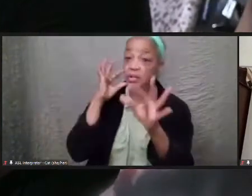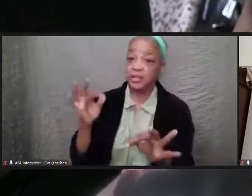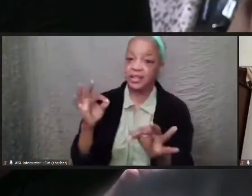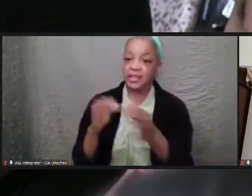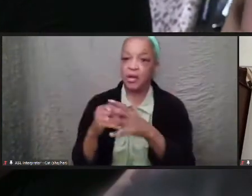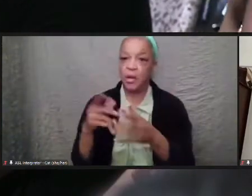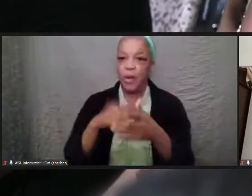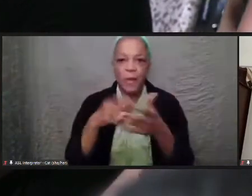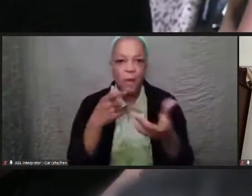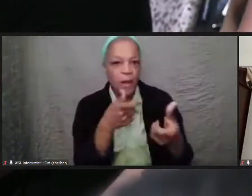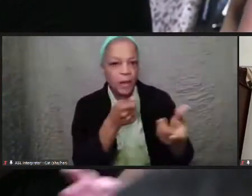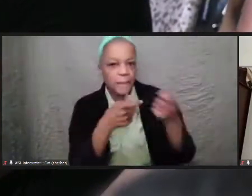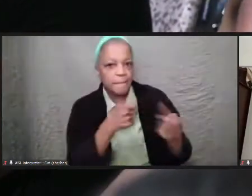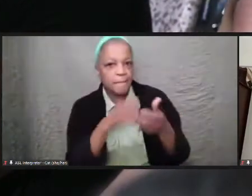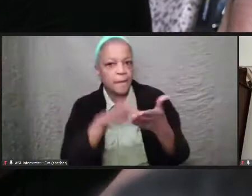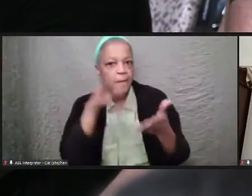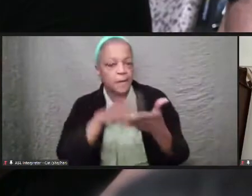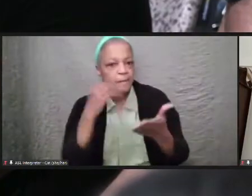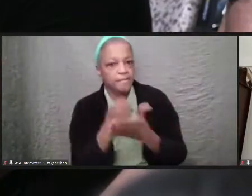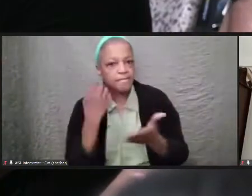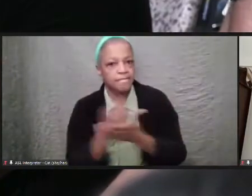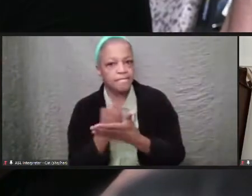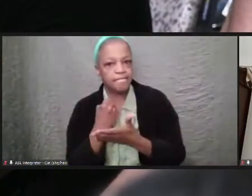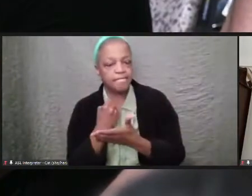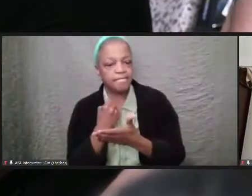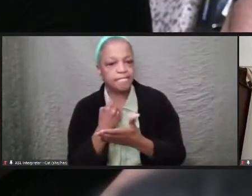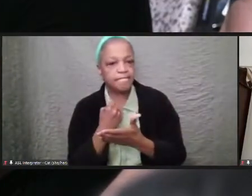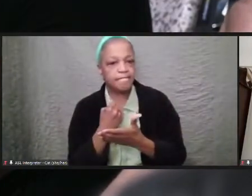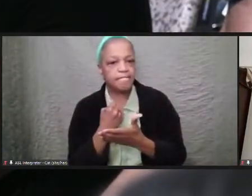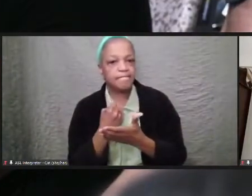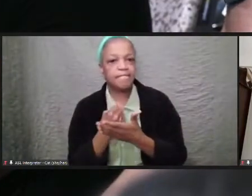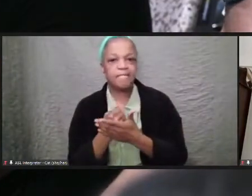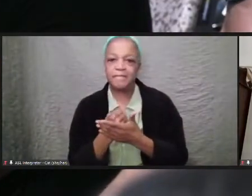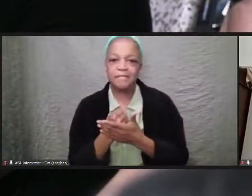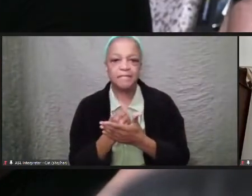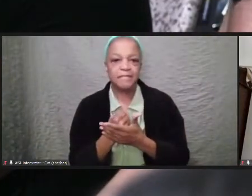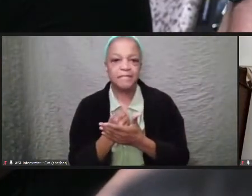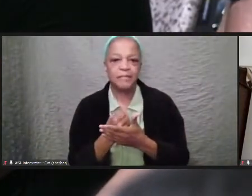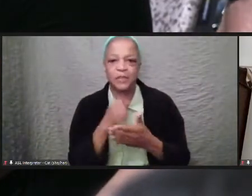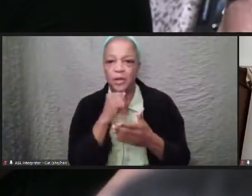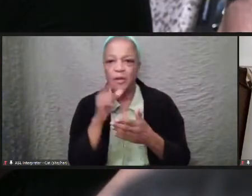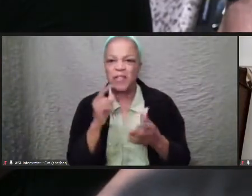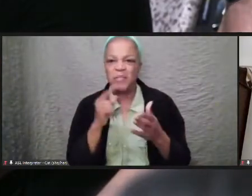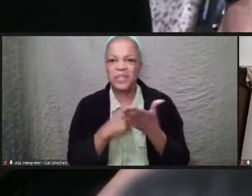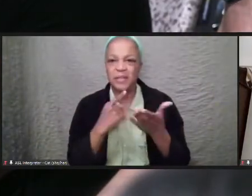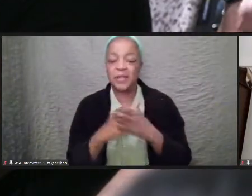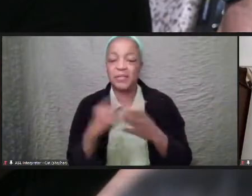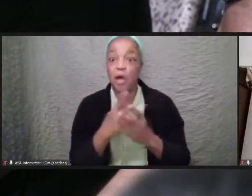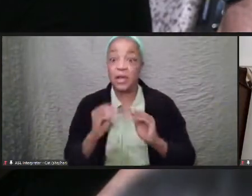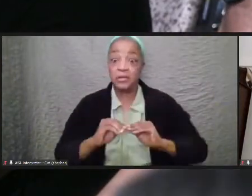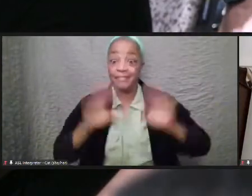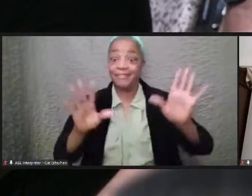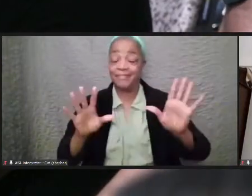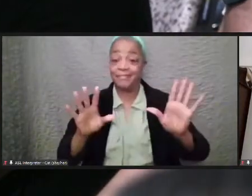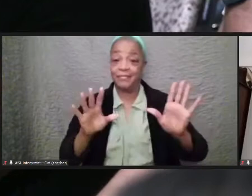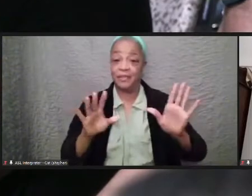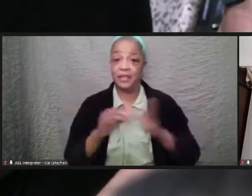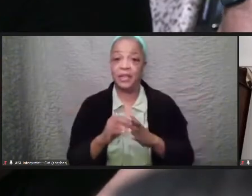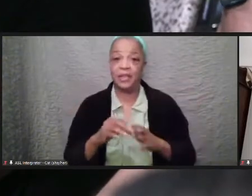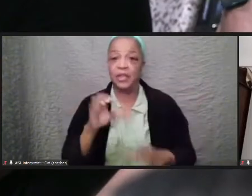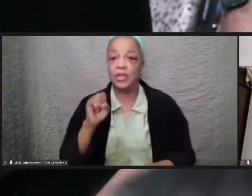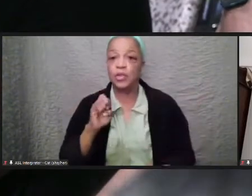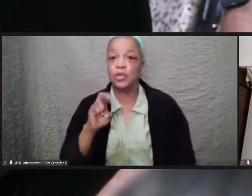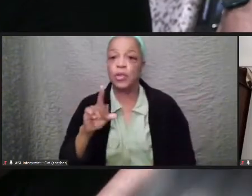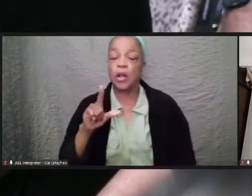from it and what they want to, or what they're going to take from it and not have it be so straightforward. The Soul Project is collaborating with